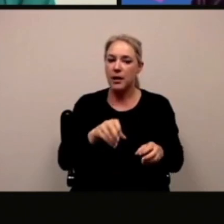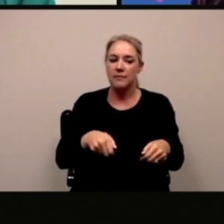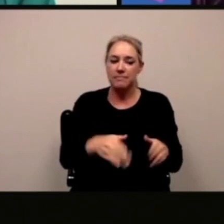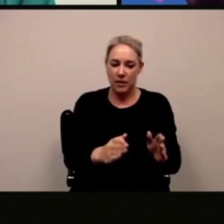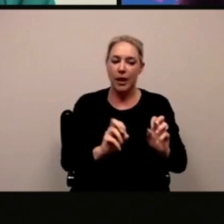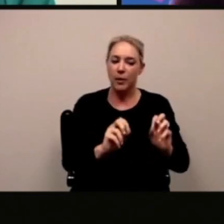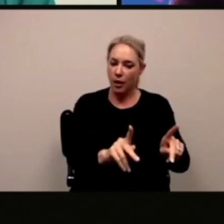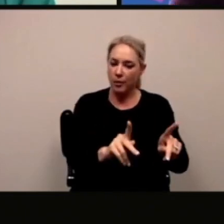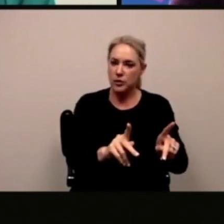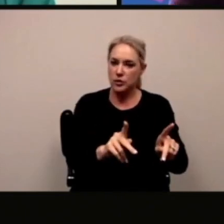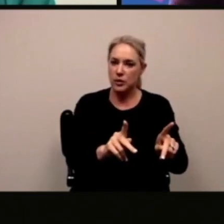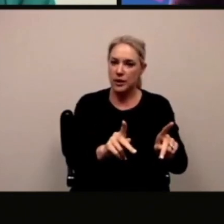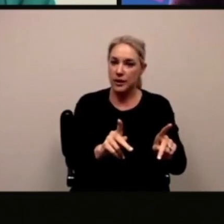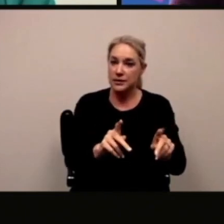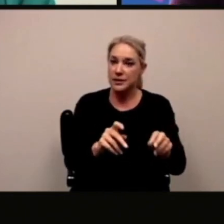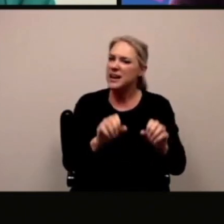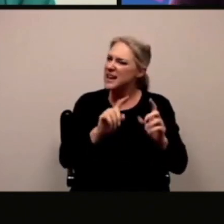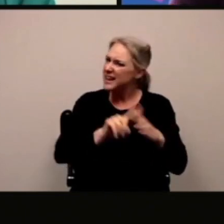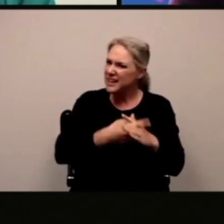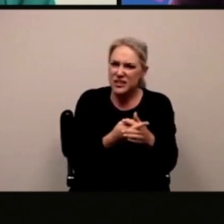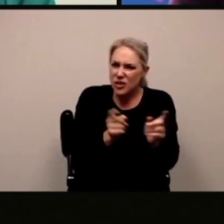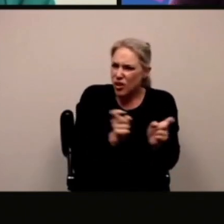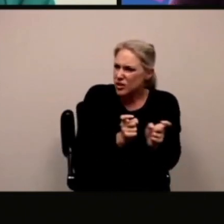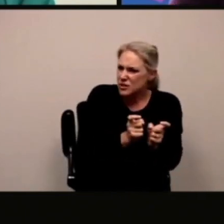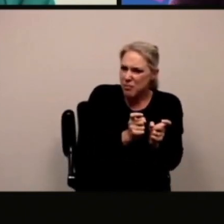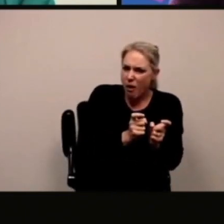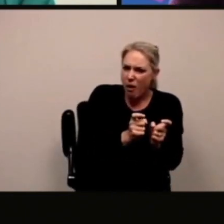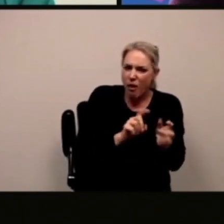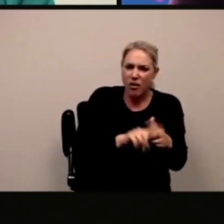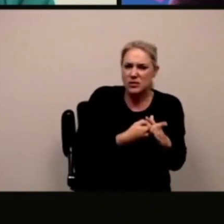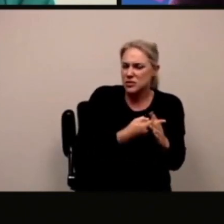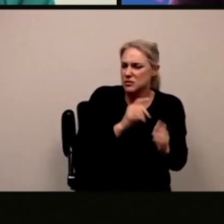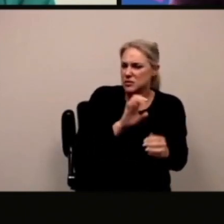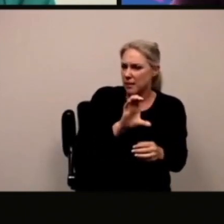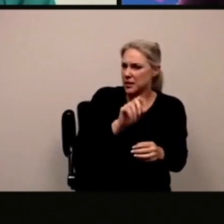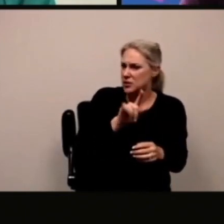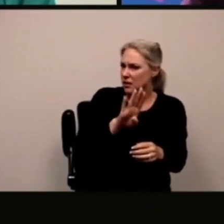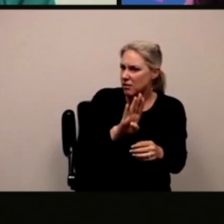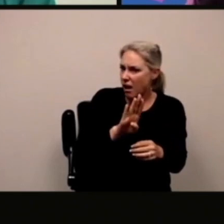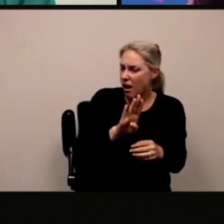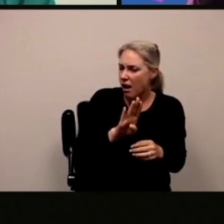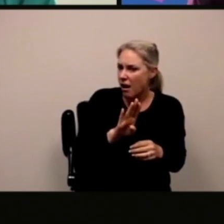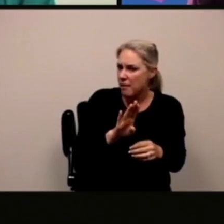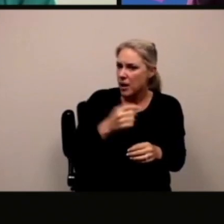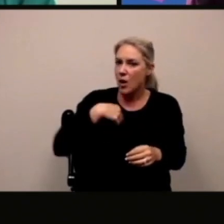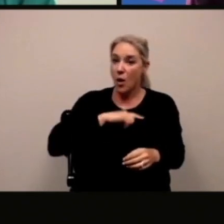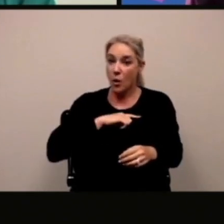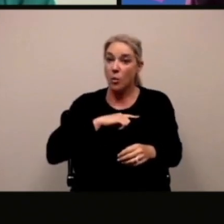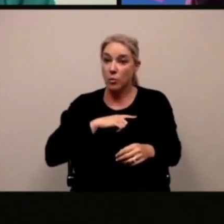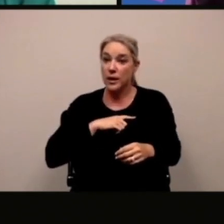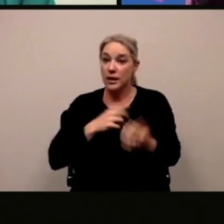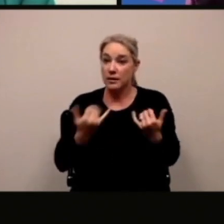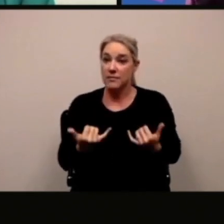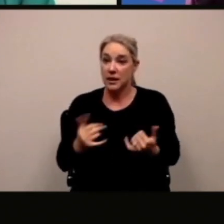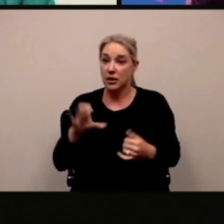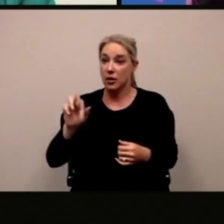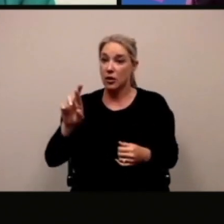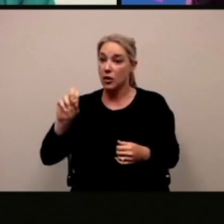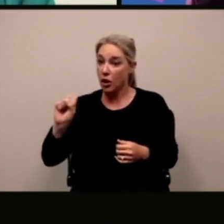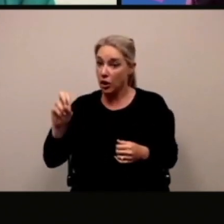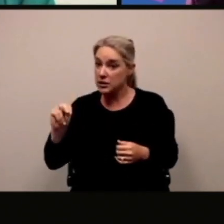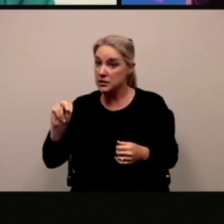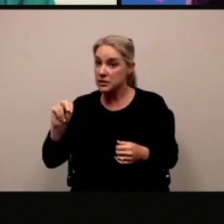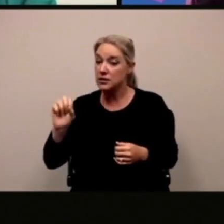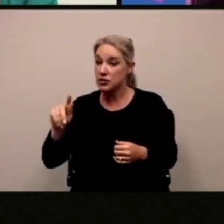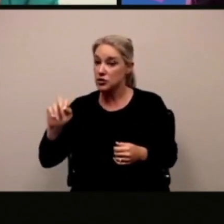small, like you can start a club and then just kind of branch out. And that's kind of what we did at Carson Street STEAM Academy. We started with a club and